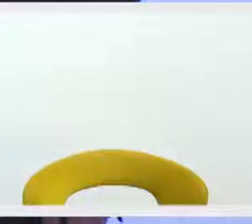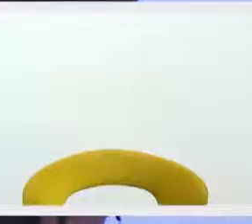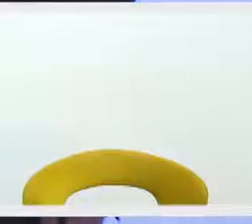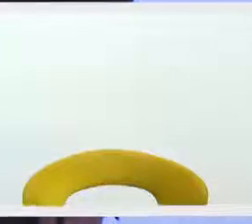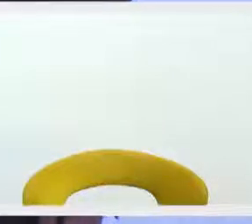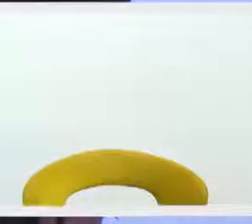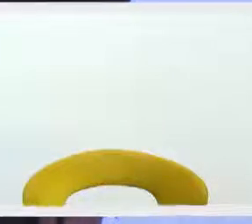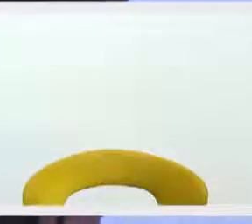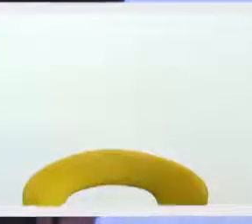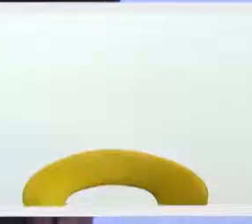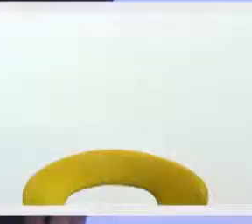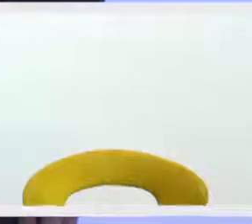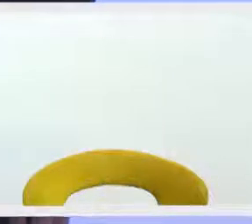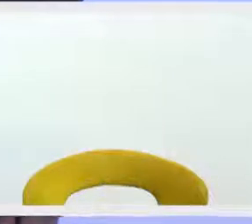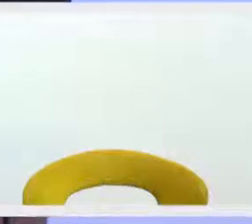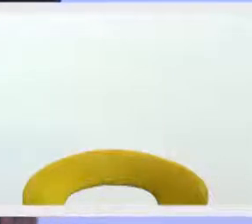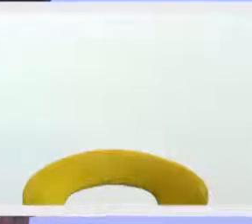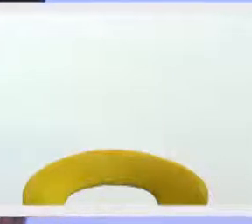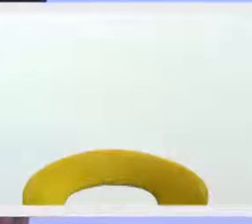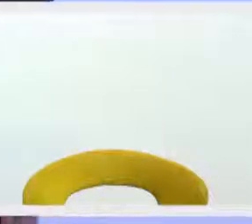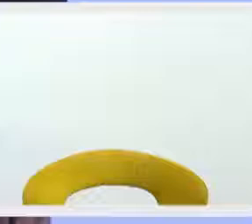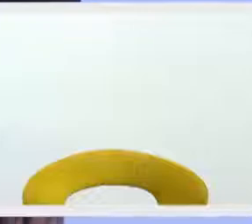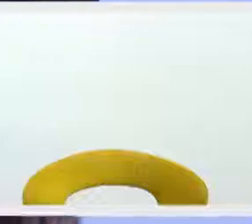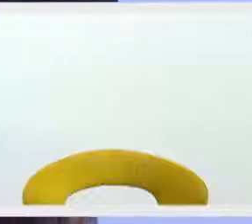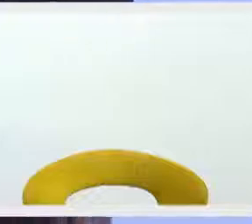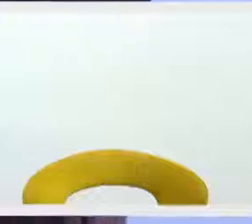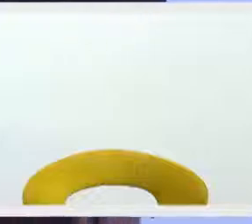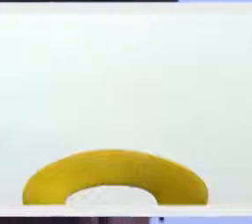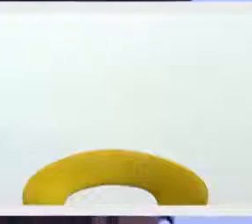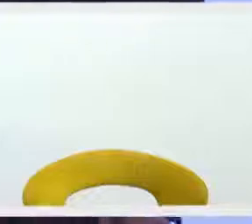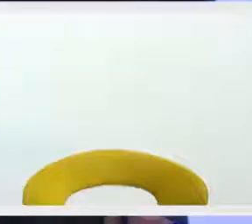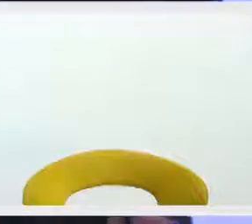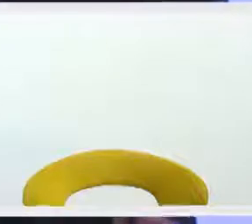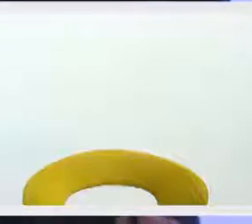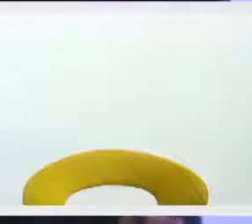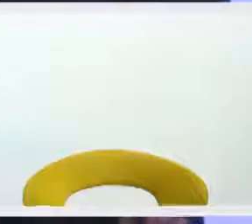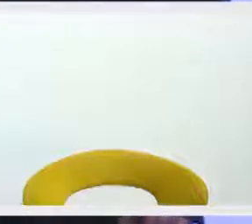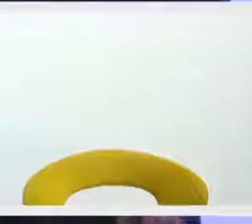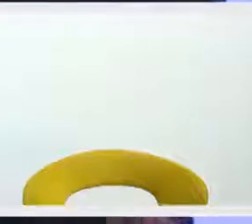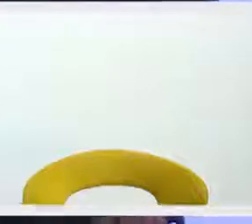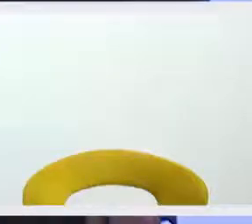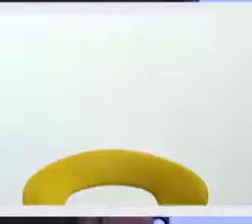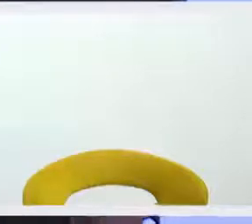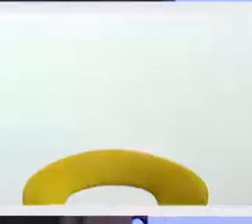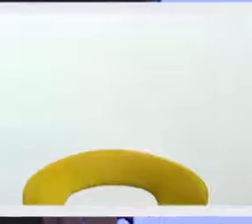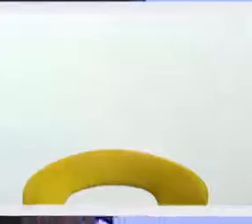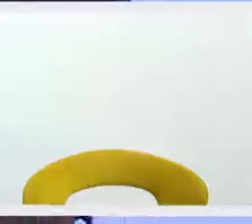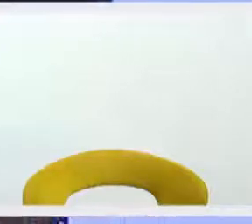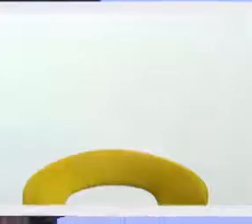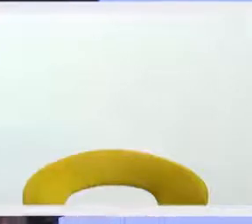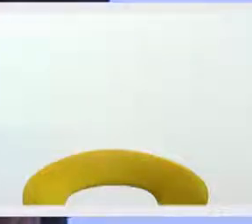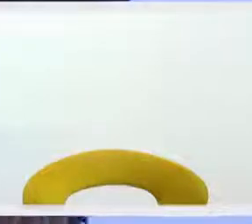the microphone quality was not good for her. It would basically make that her